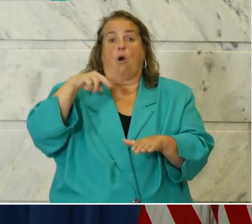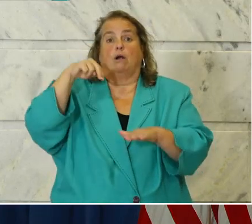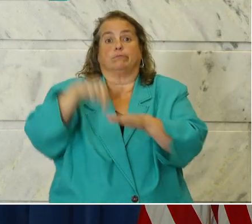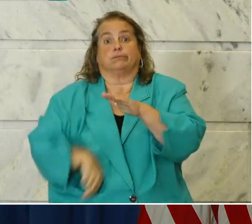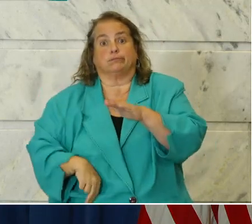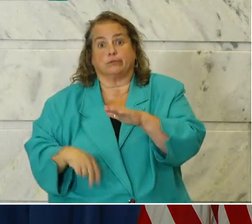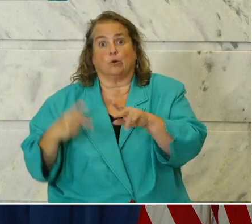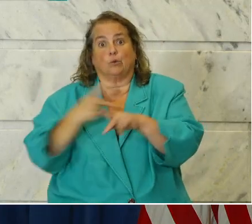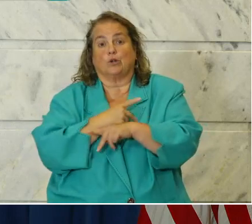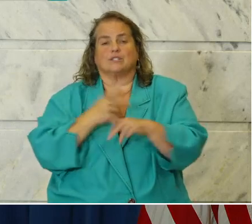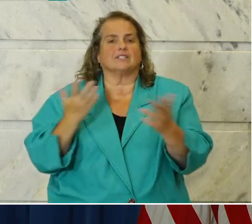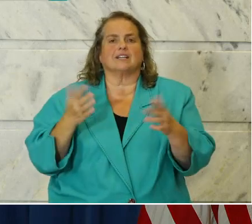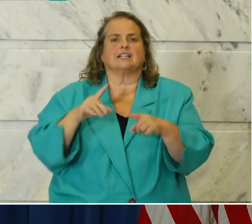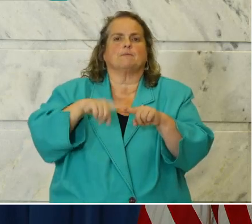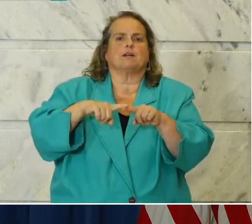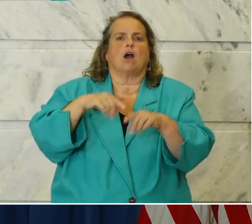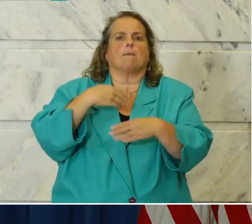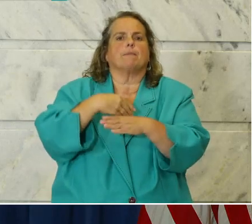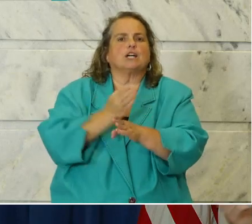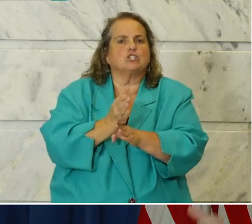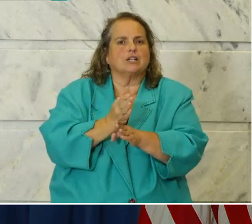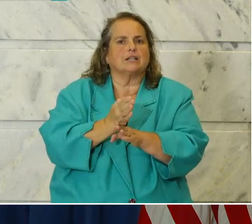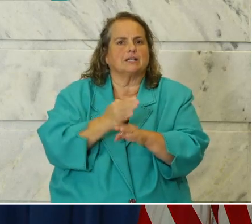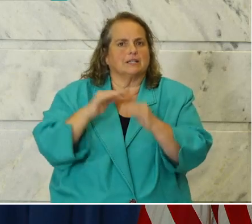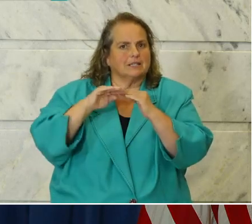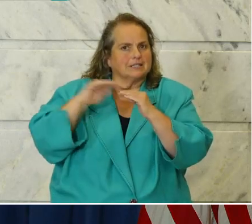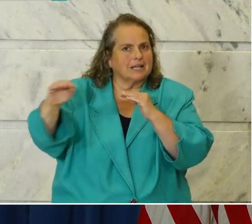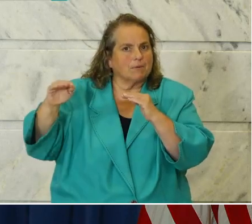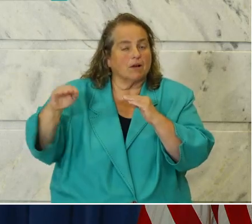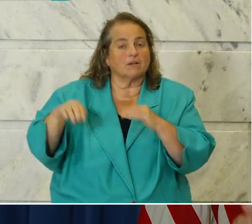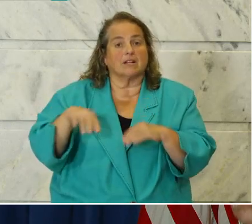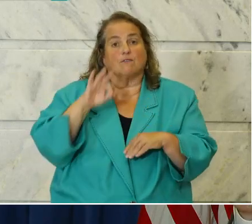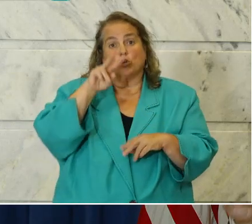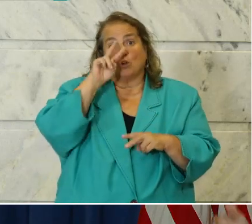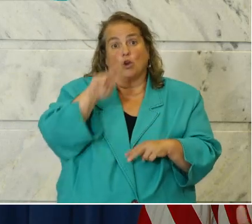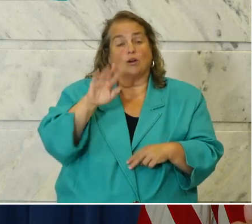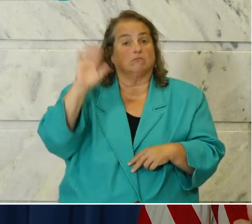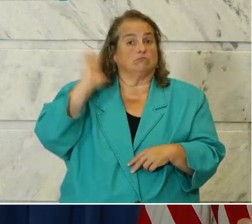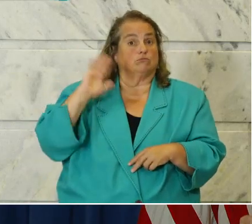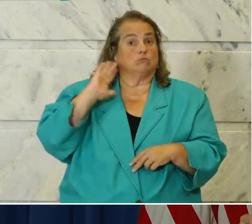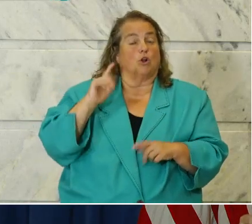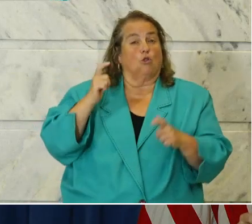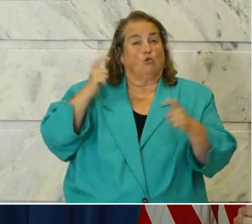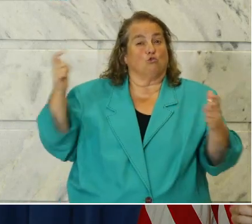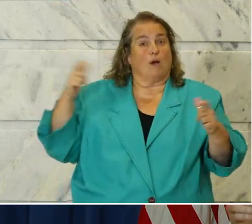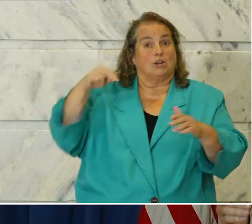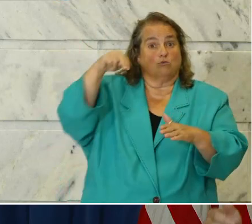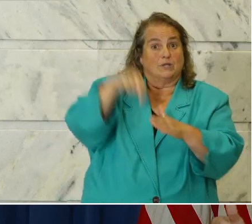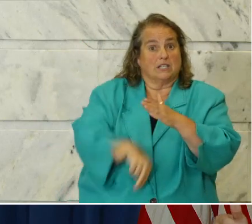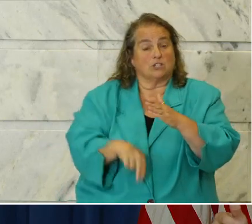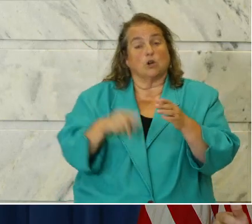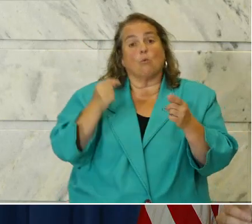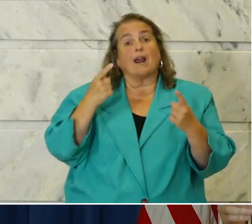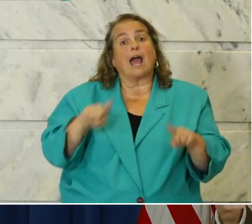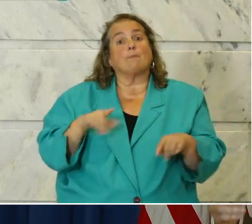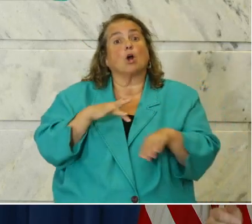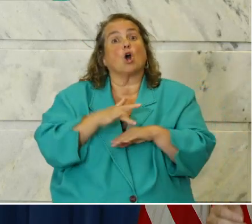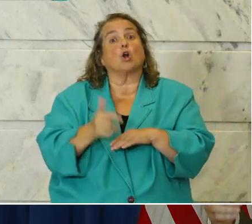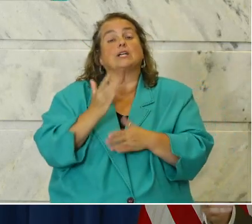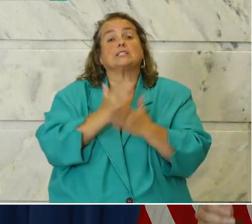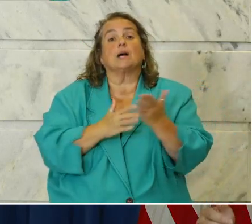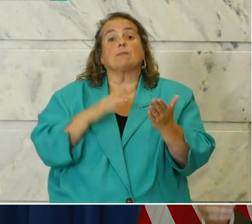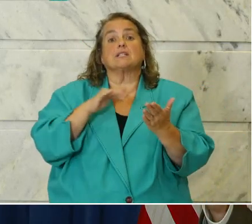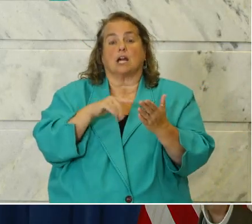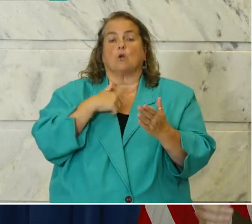large part about budget stabilization. In fact, when you look at the Great Recession, one of the things that helped early on, but some of the studies have said if we